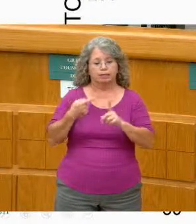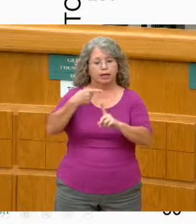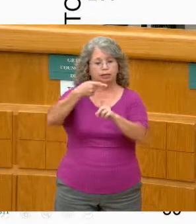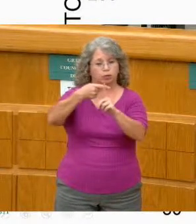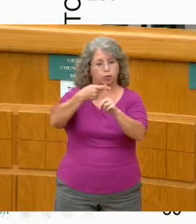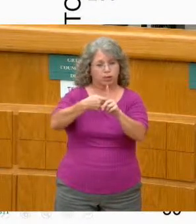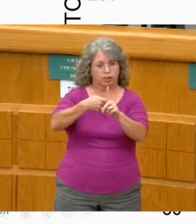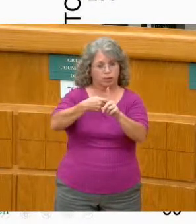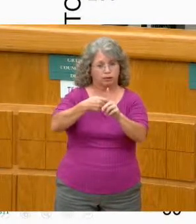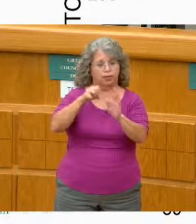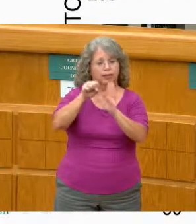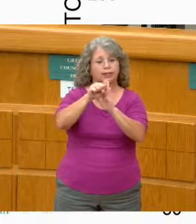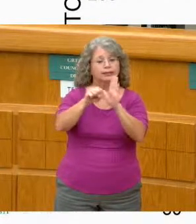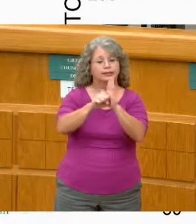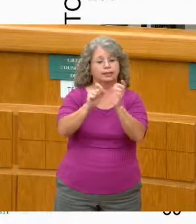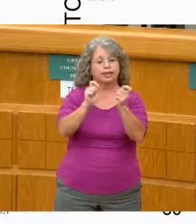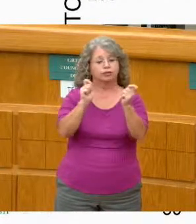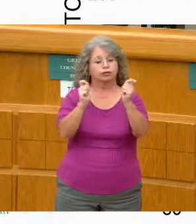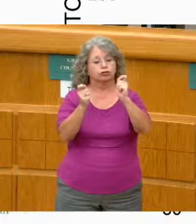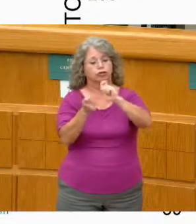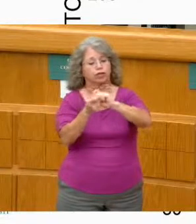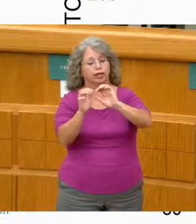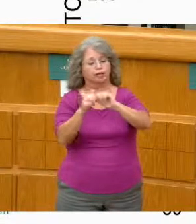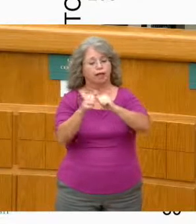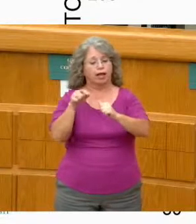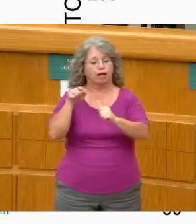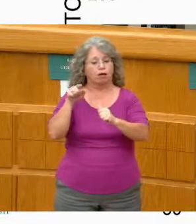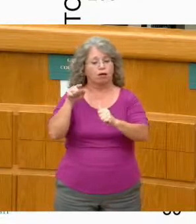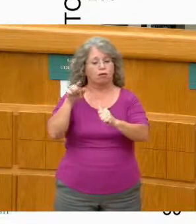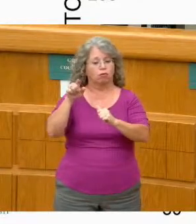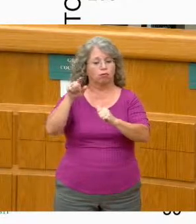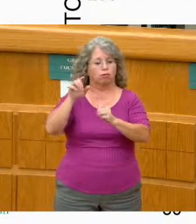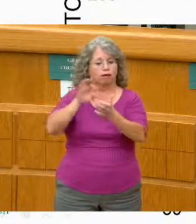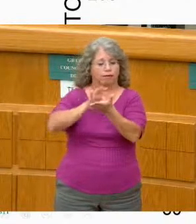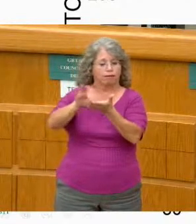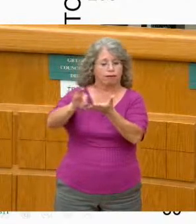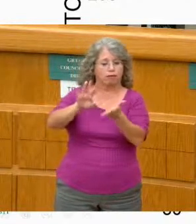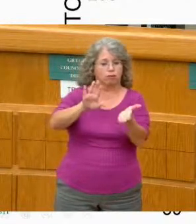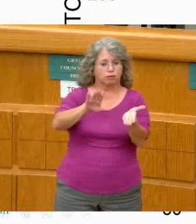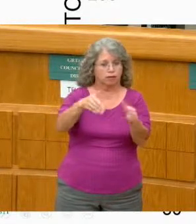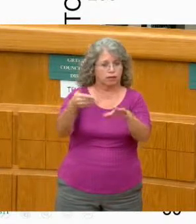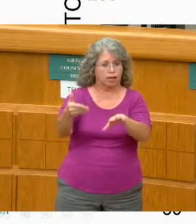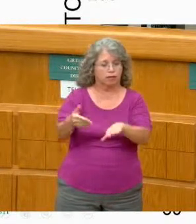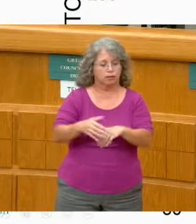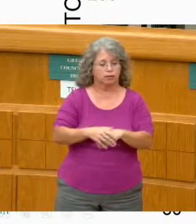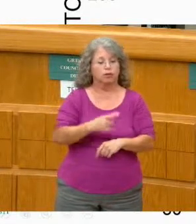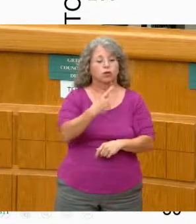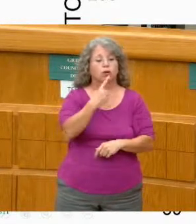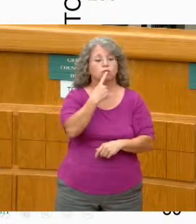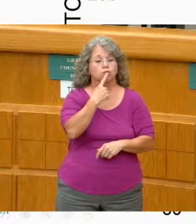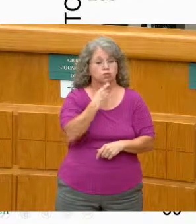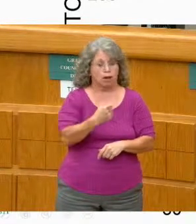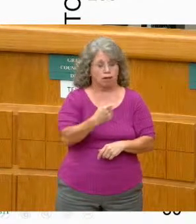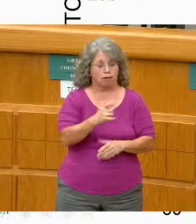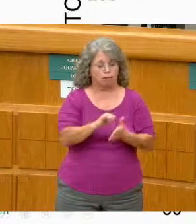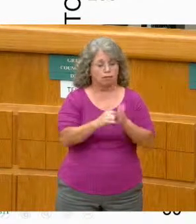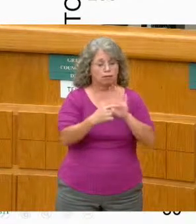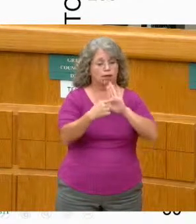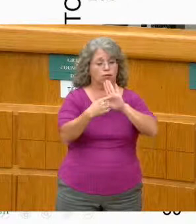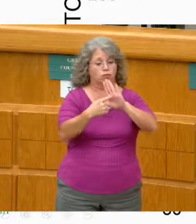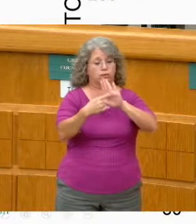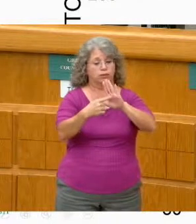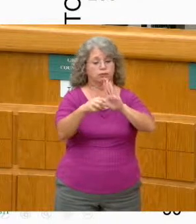In the last month, the state changed the way that they counted fatalities. Okay, so the